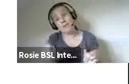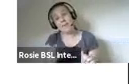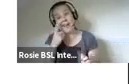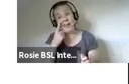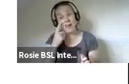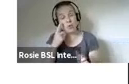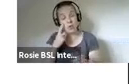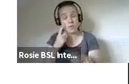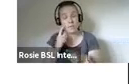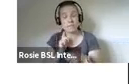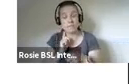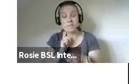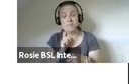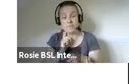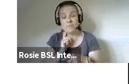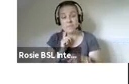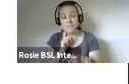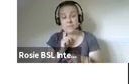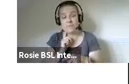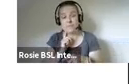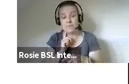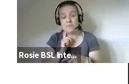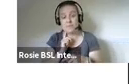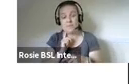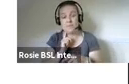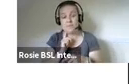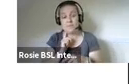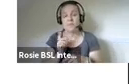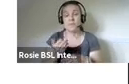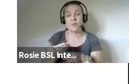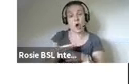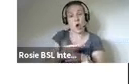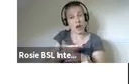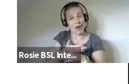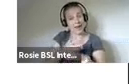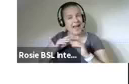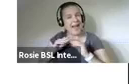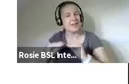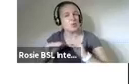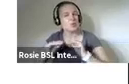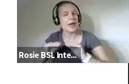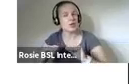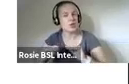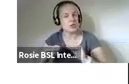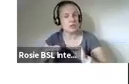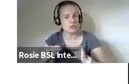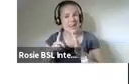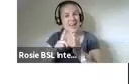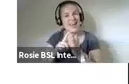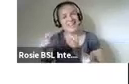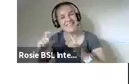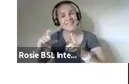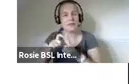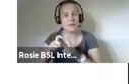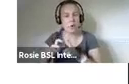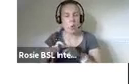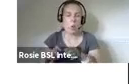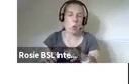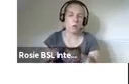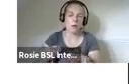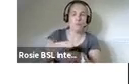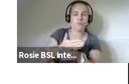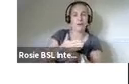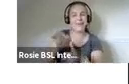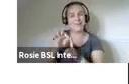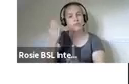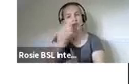childhood, what was the investment in early education? That's ECD, or pre-primary education.